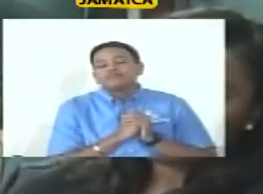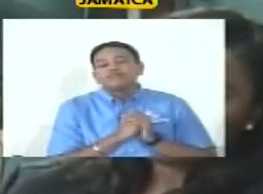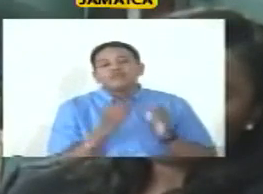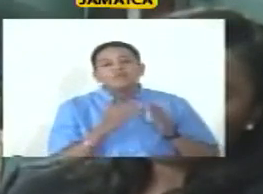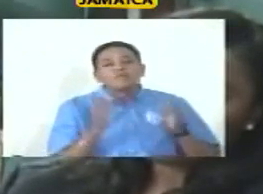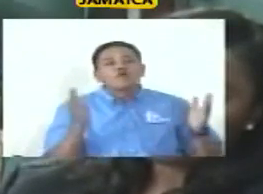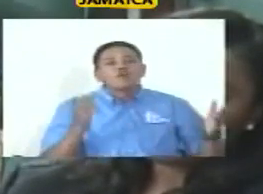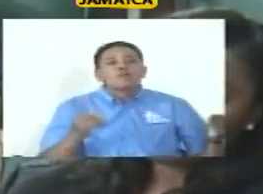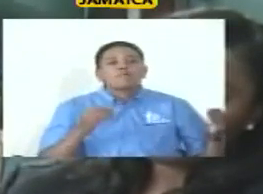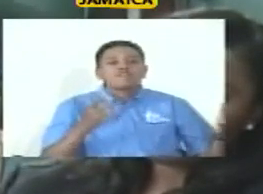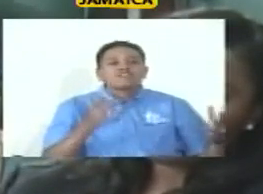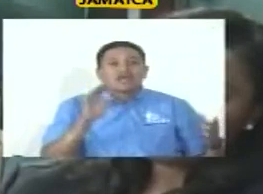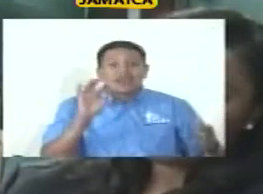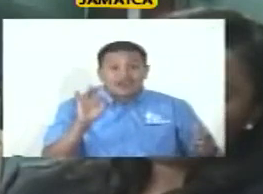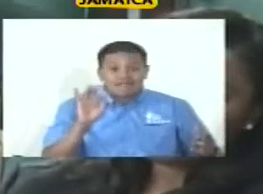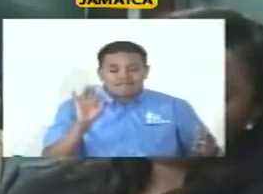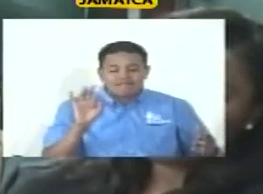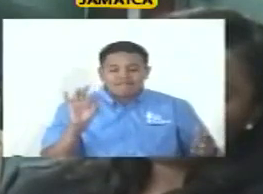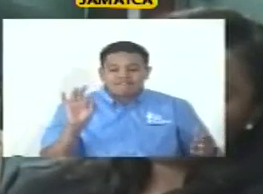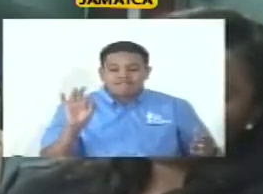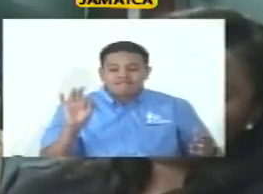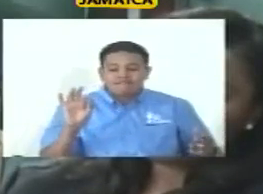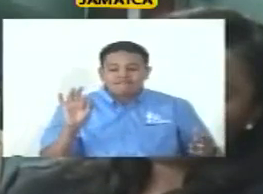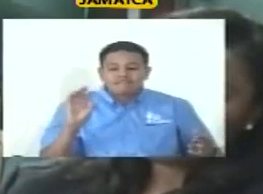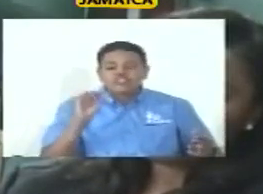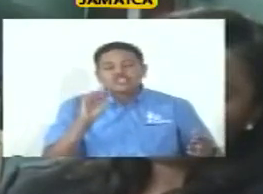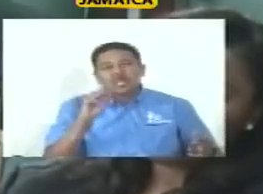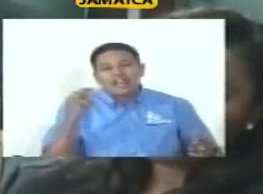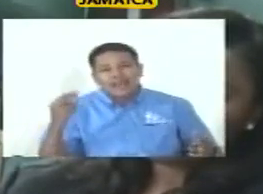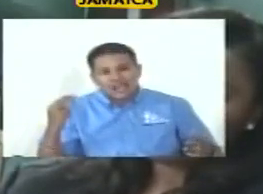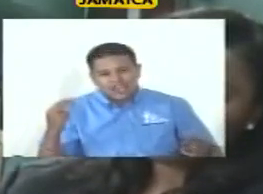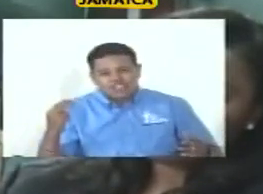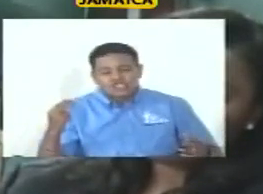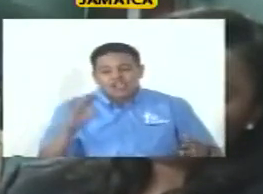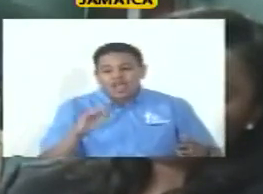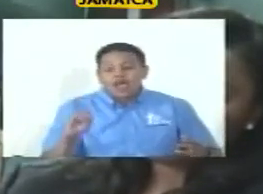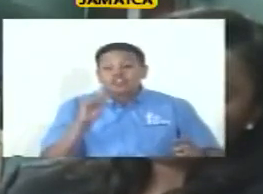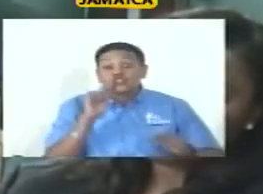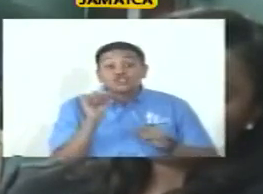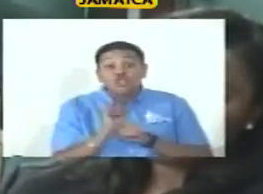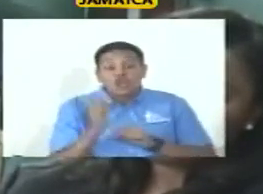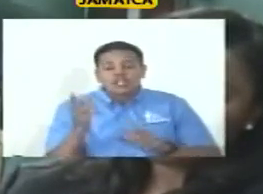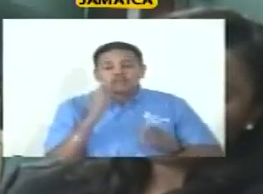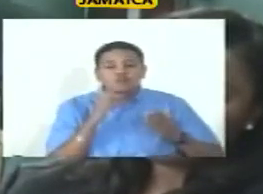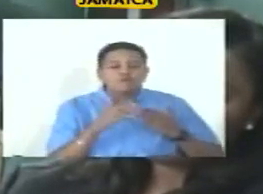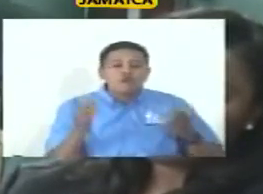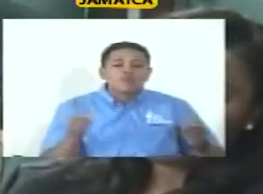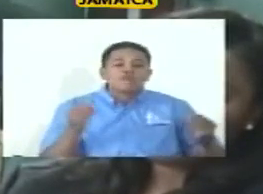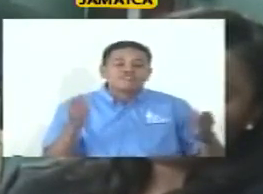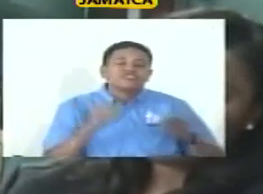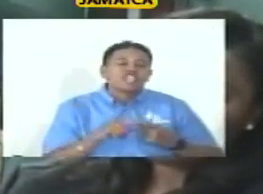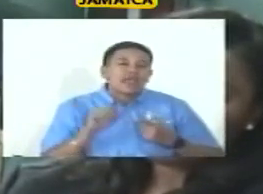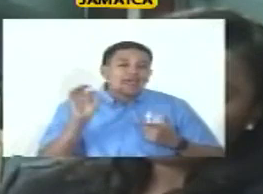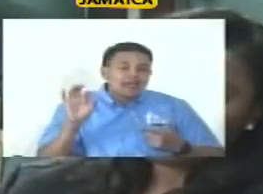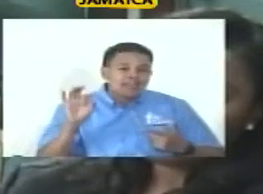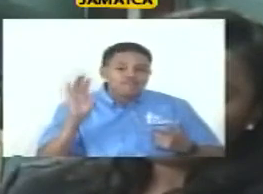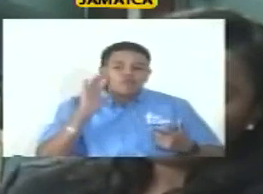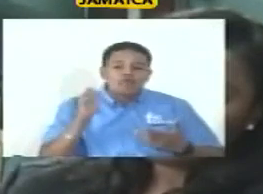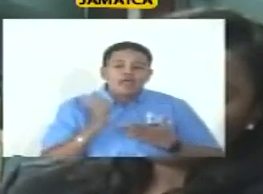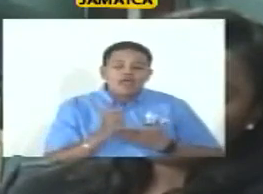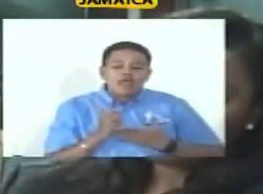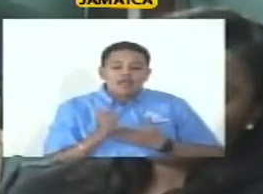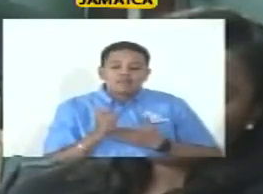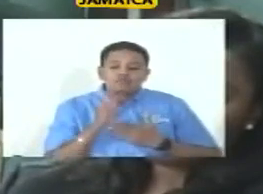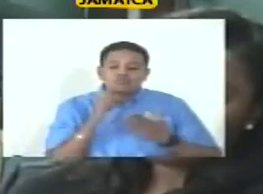provision at F, I've said G and H, pardon me, and certainly the provisions at F would help